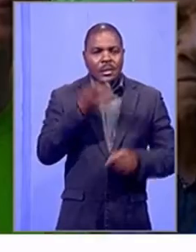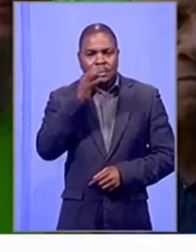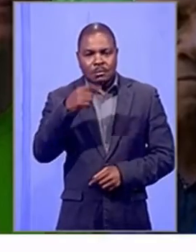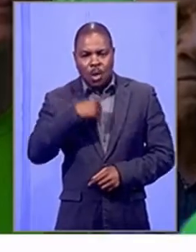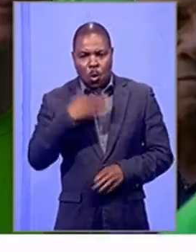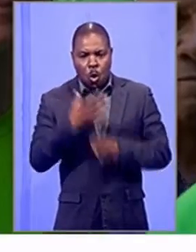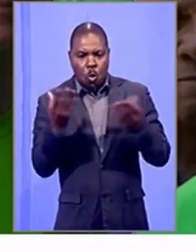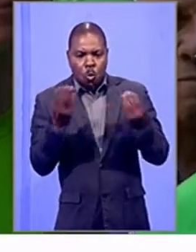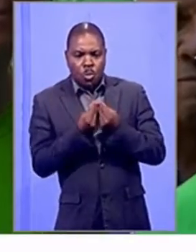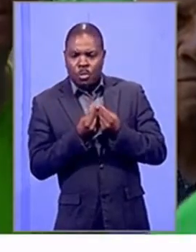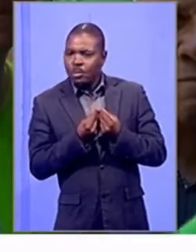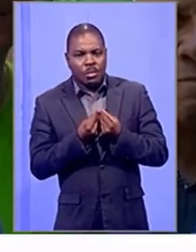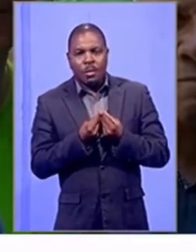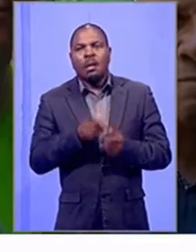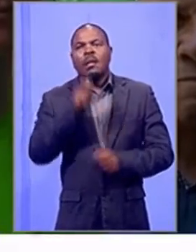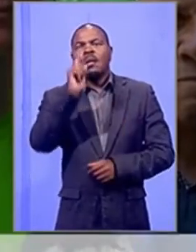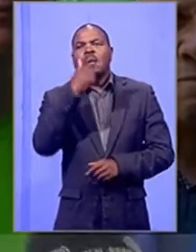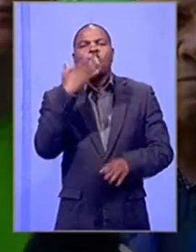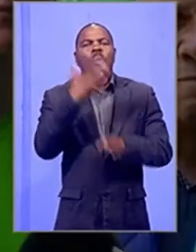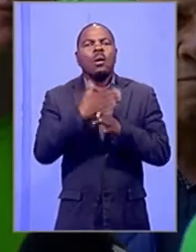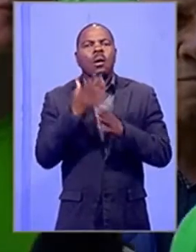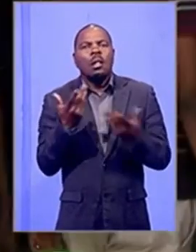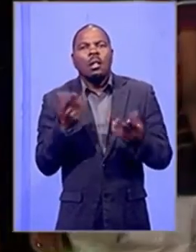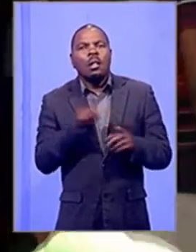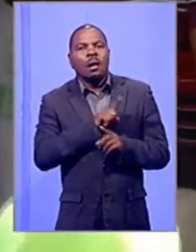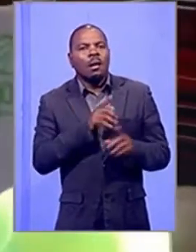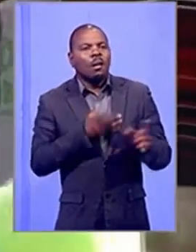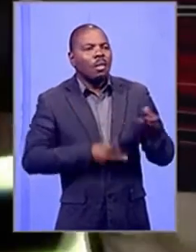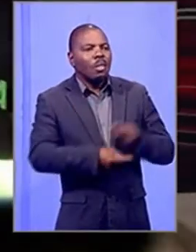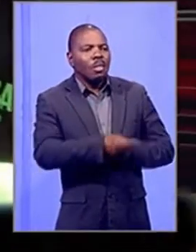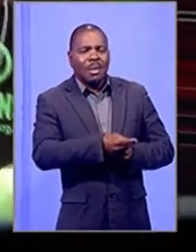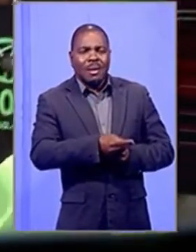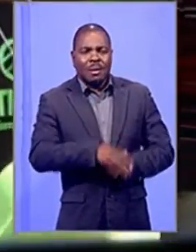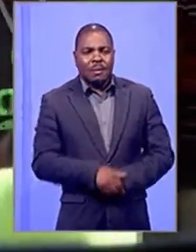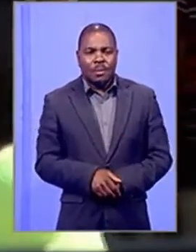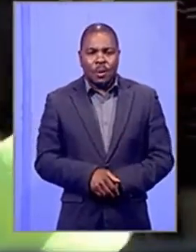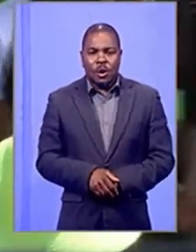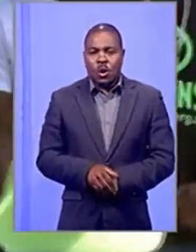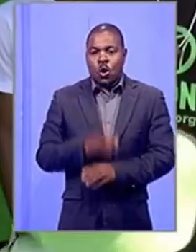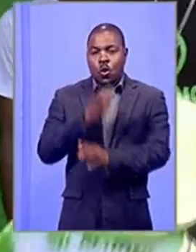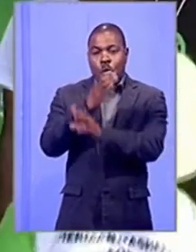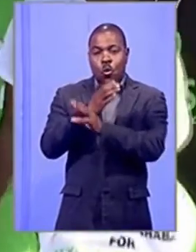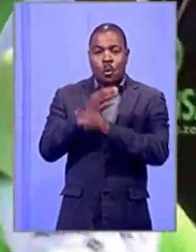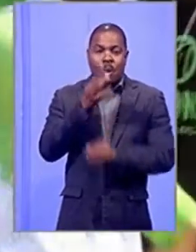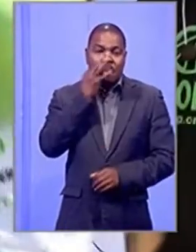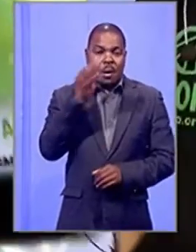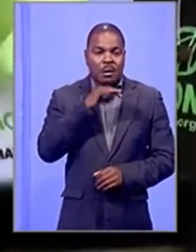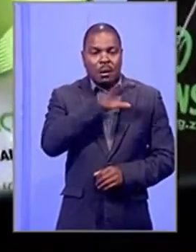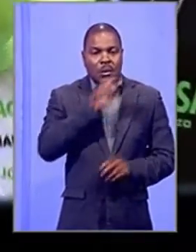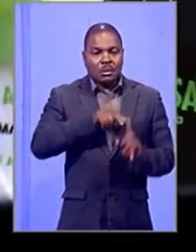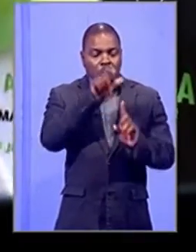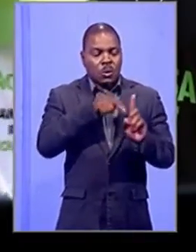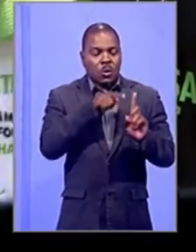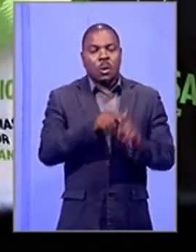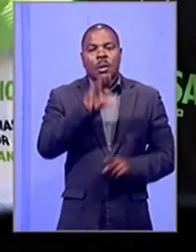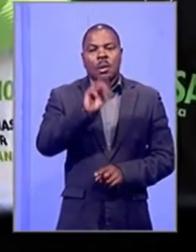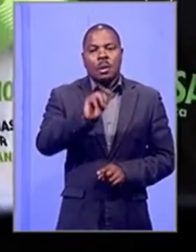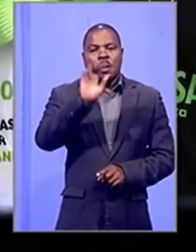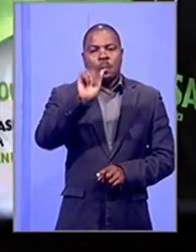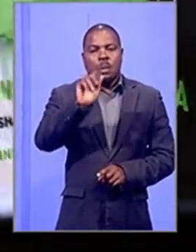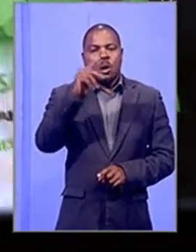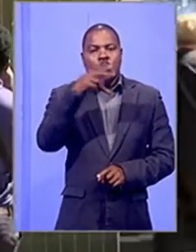these people, but then they are able to then work with them through being bought. COPE e re epe ya gole le maitshwara mo kanselara wa yona Colin Makhubelwa